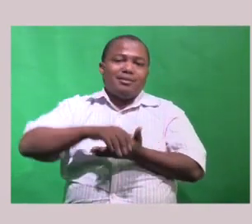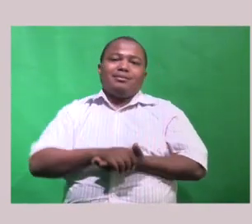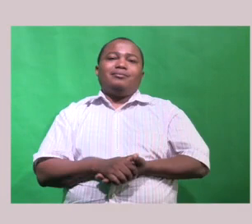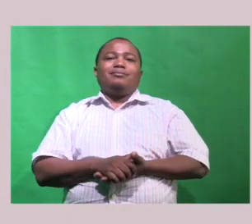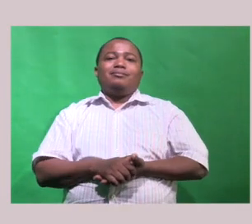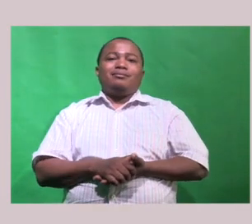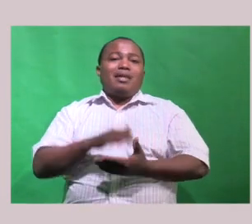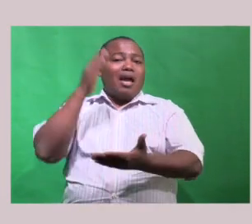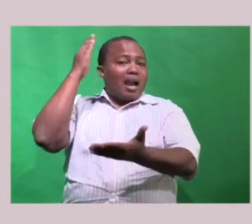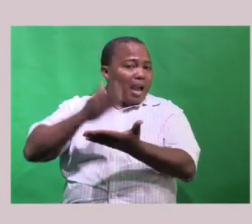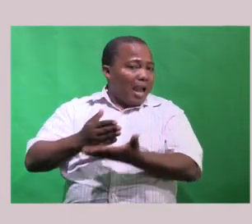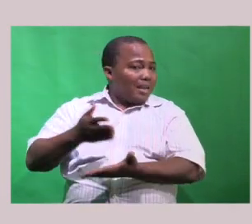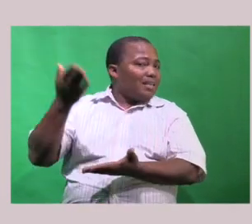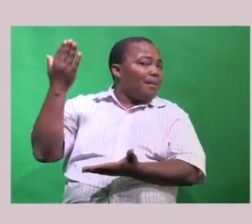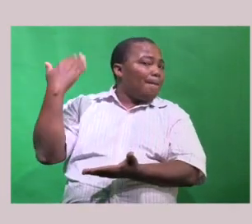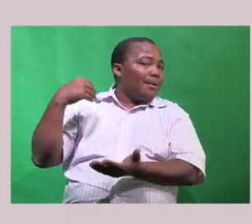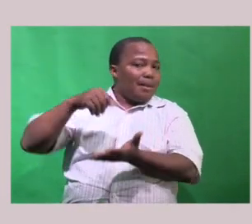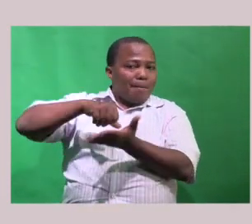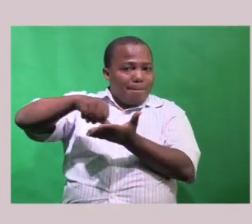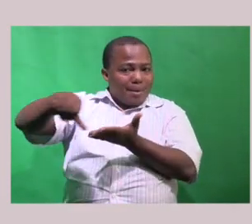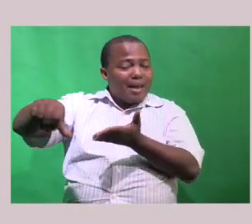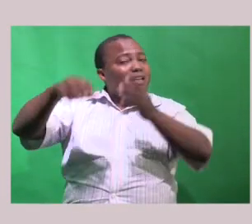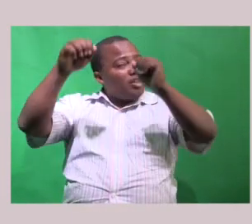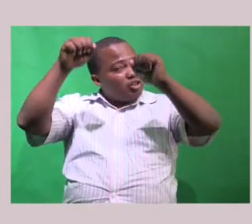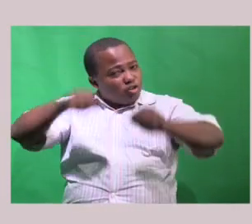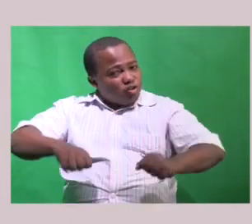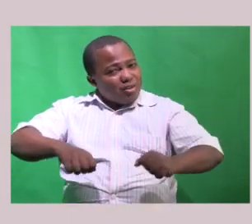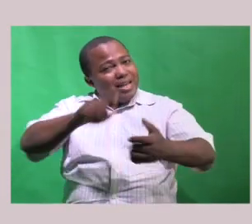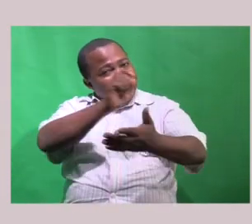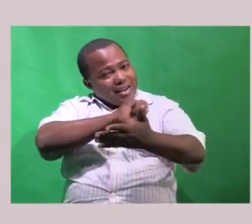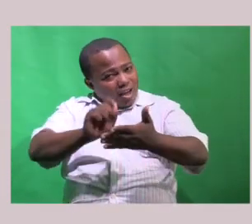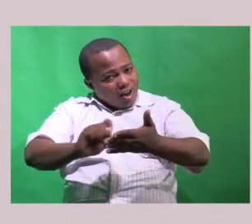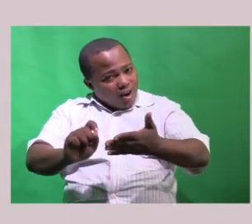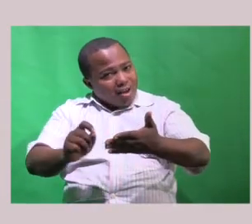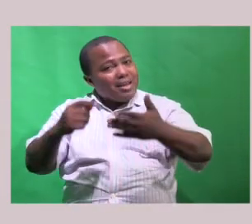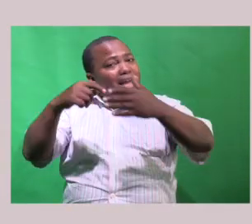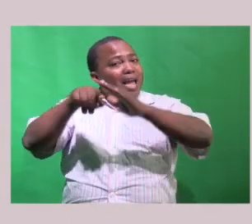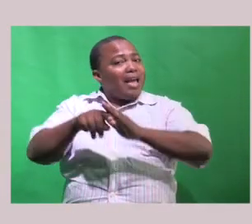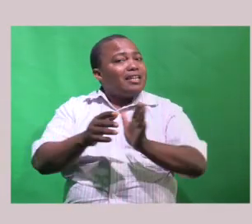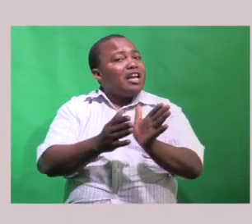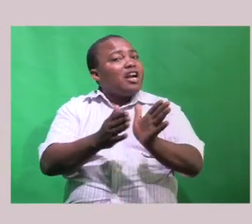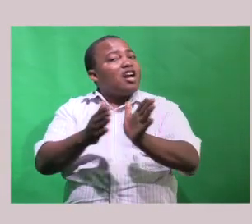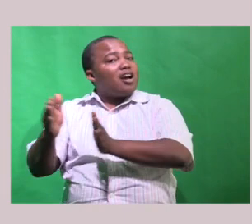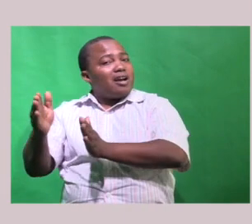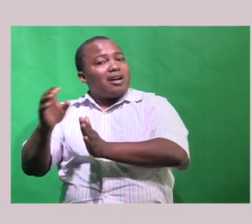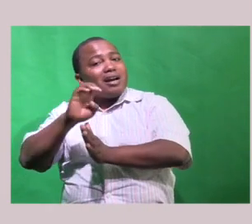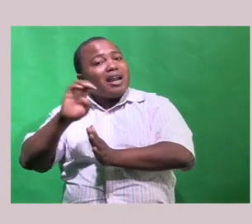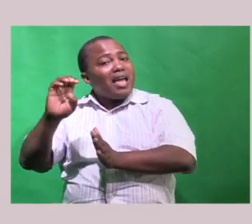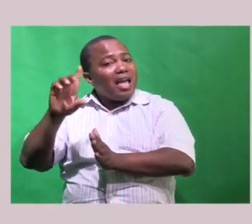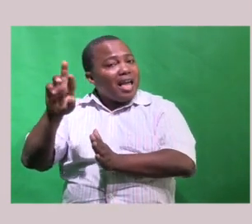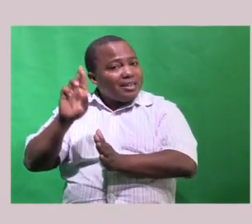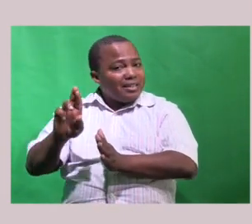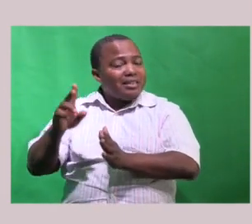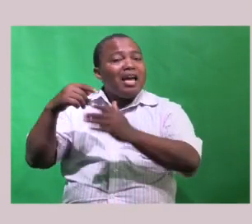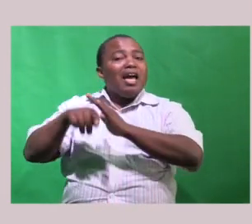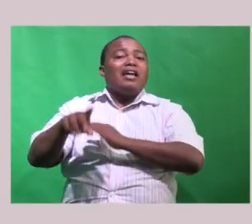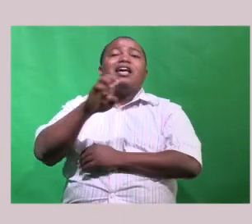Current prepaid should be recorded at a credit side of expenses account.